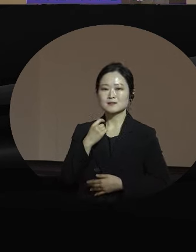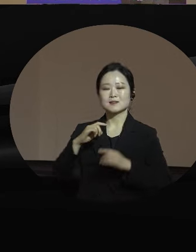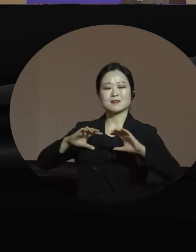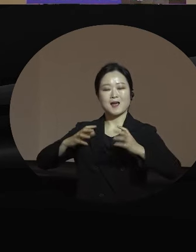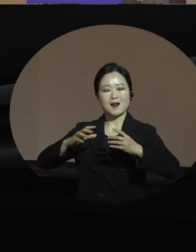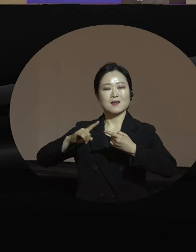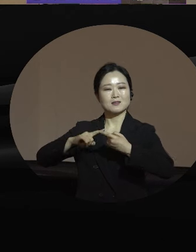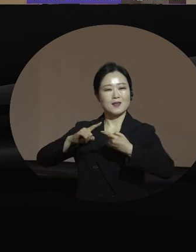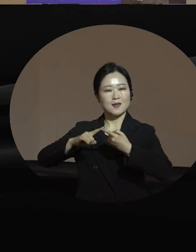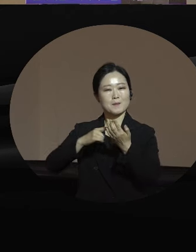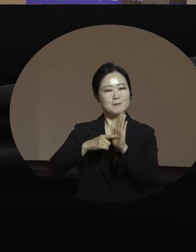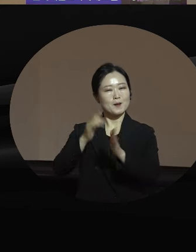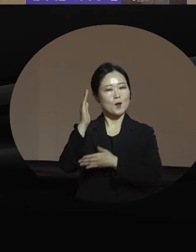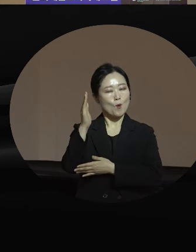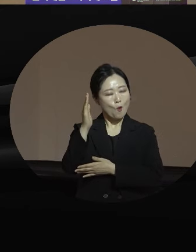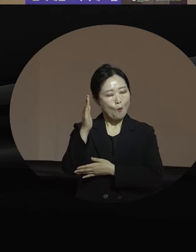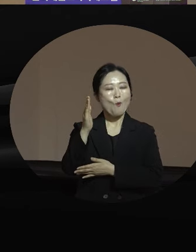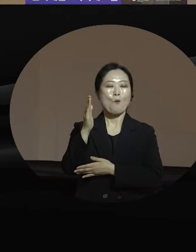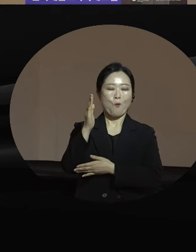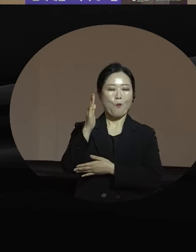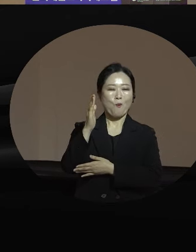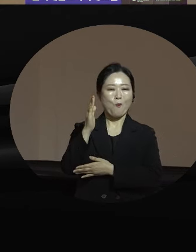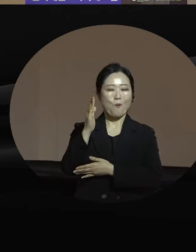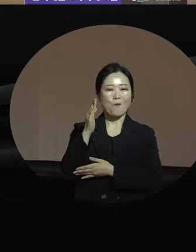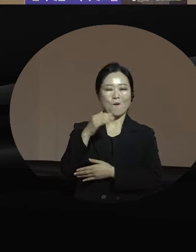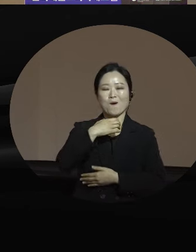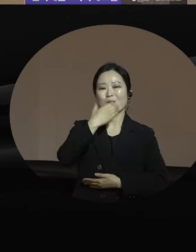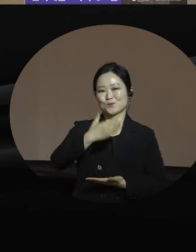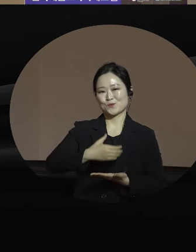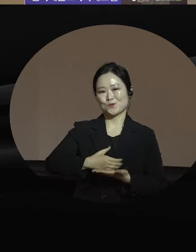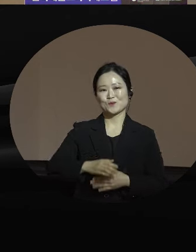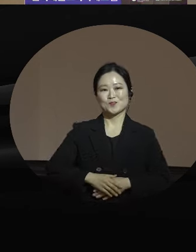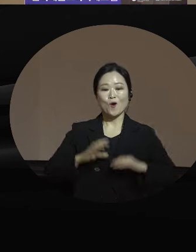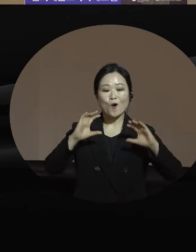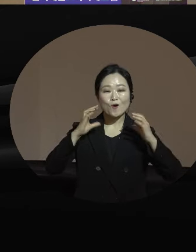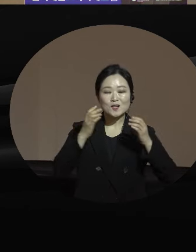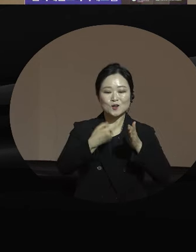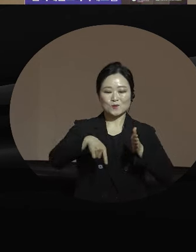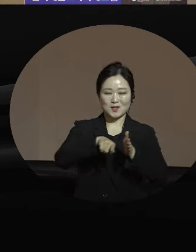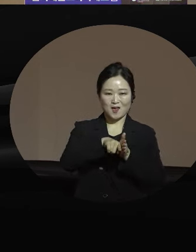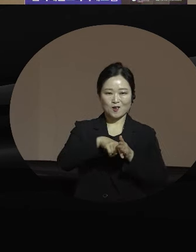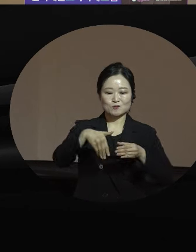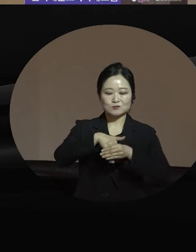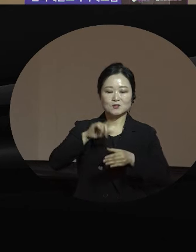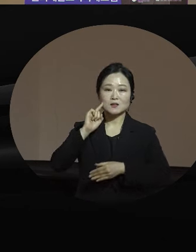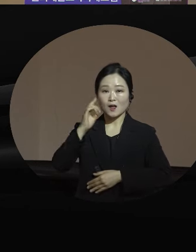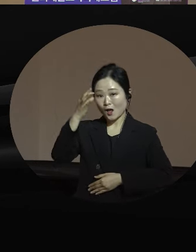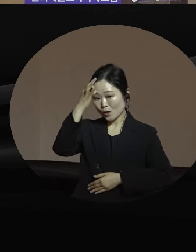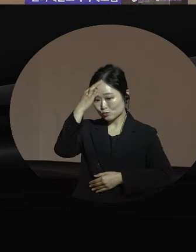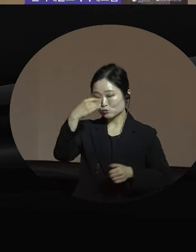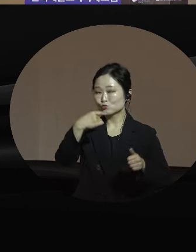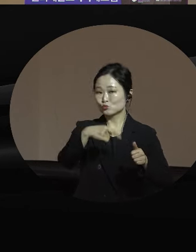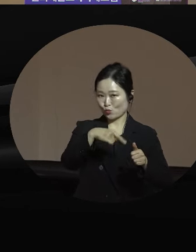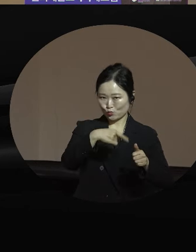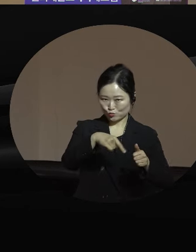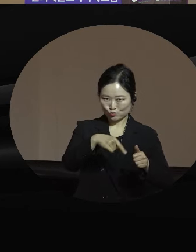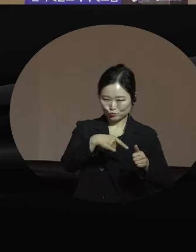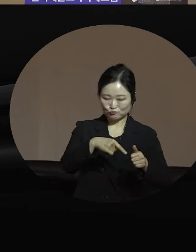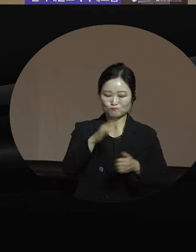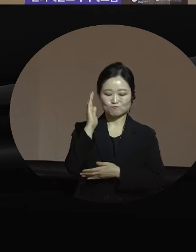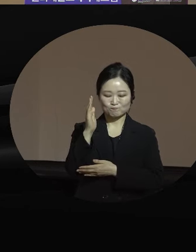So thank you for Ms. Hanna, and also the thank you for the Professor